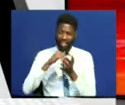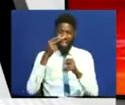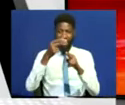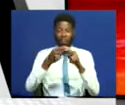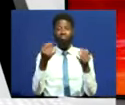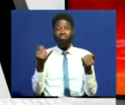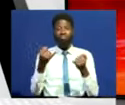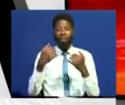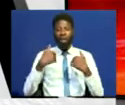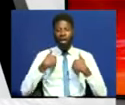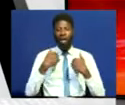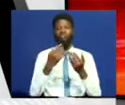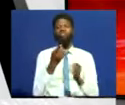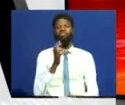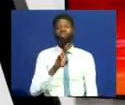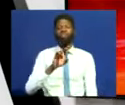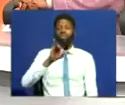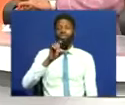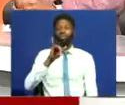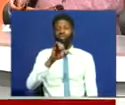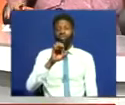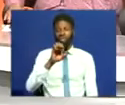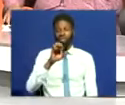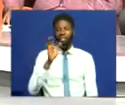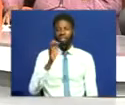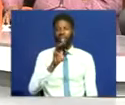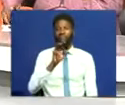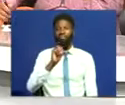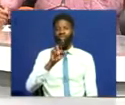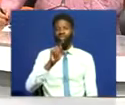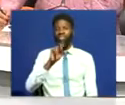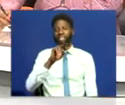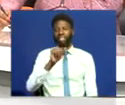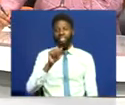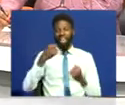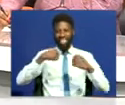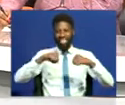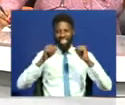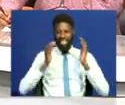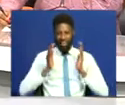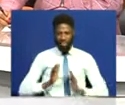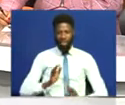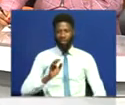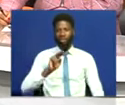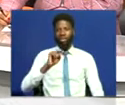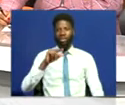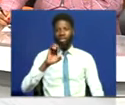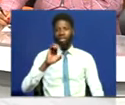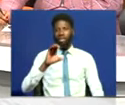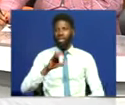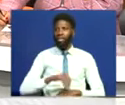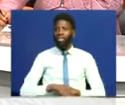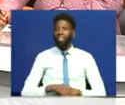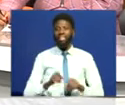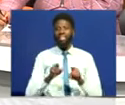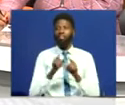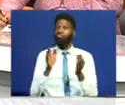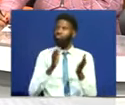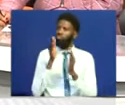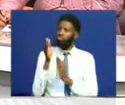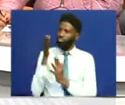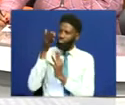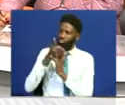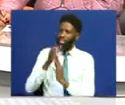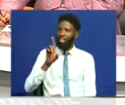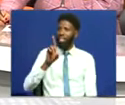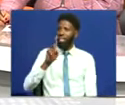Joyce M. Mutinda, the chairperson of the National Gender Equality Commission, which is NGEC. We also do have Dennis Otieno, senior legal counsel at